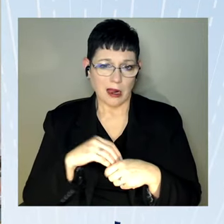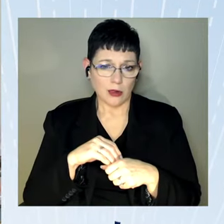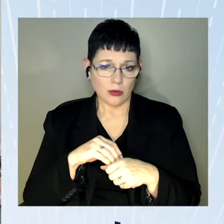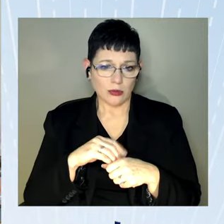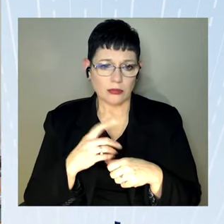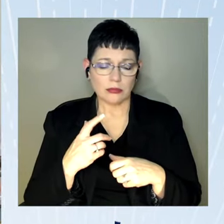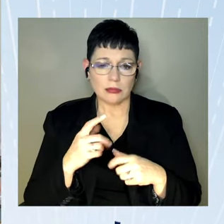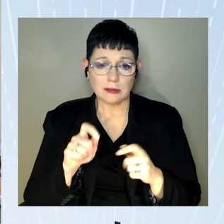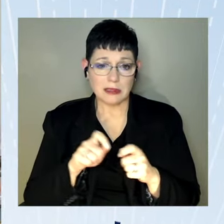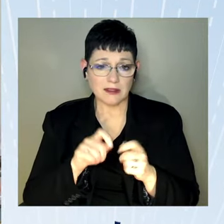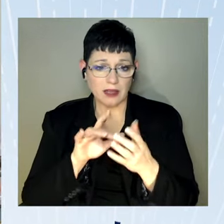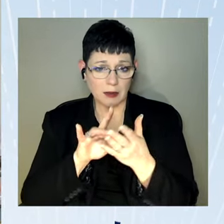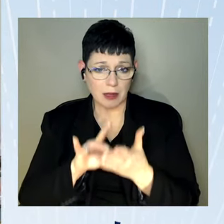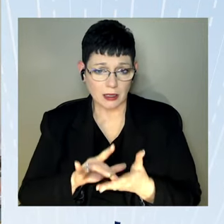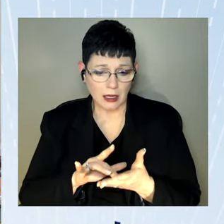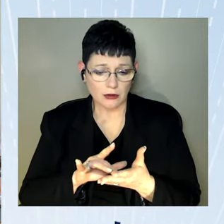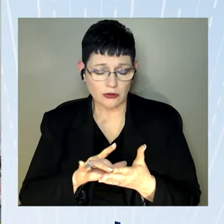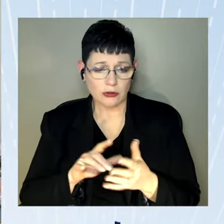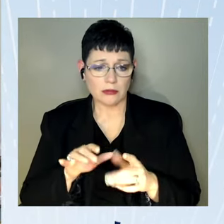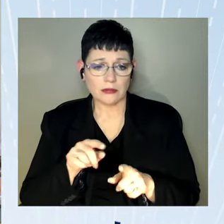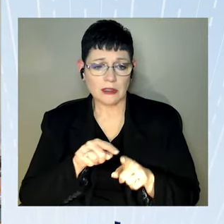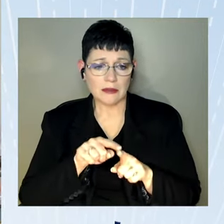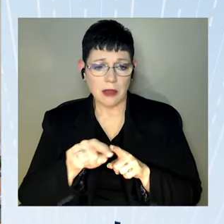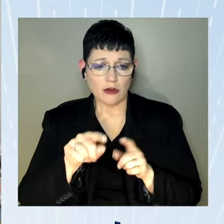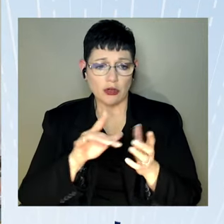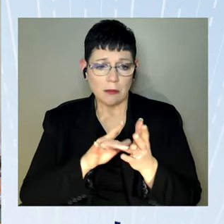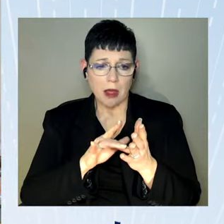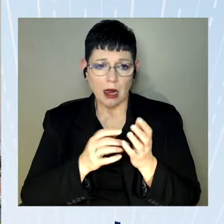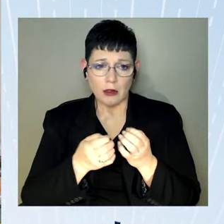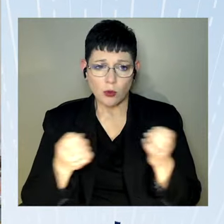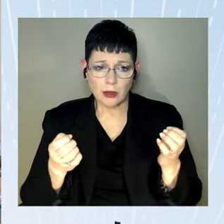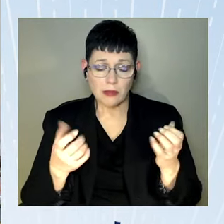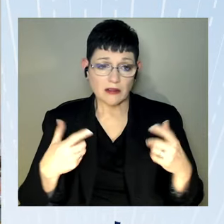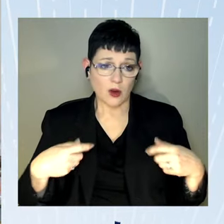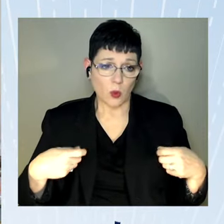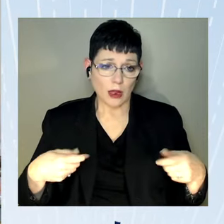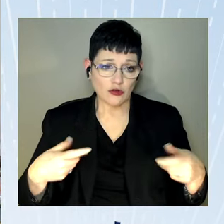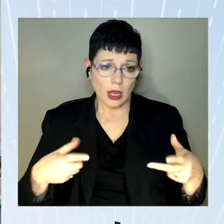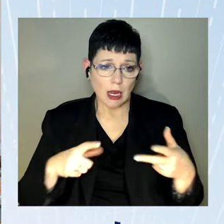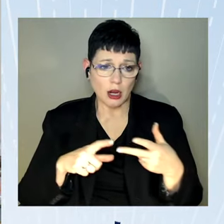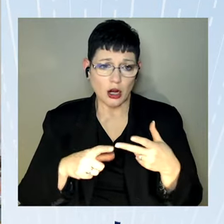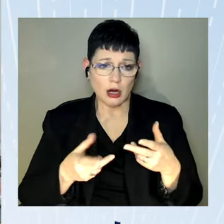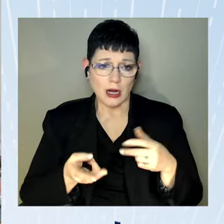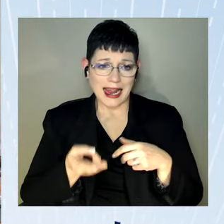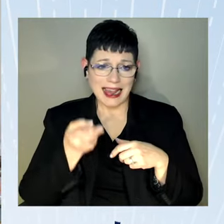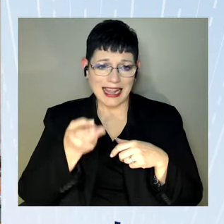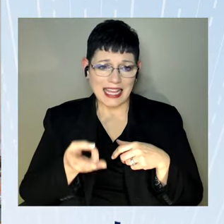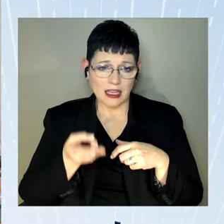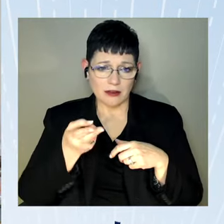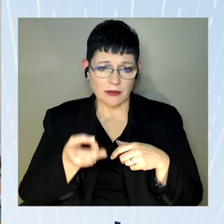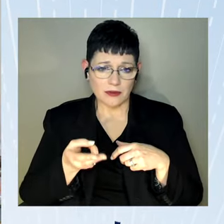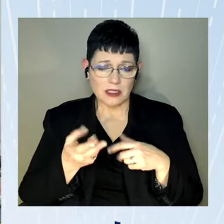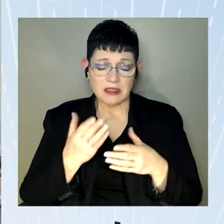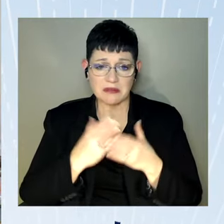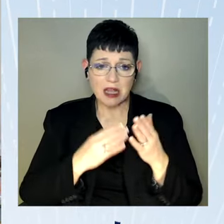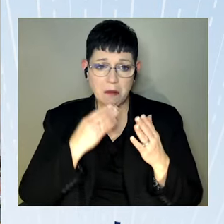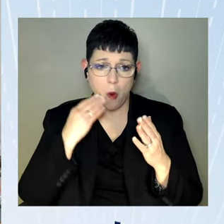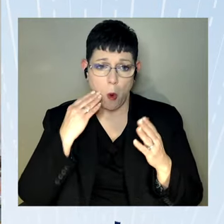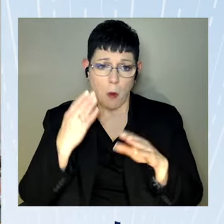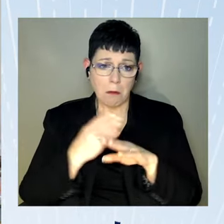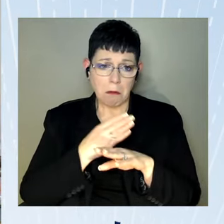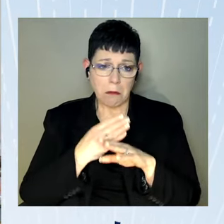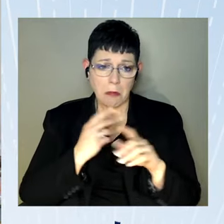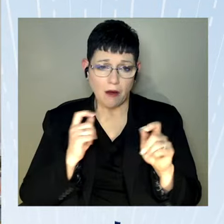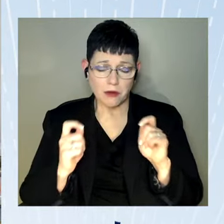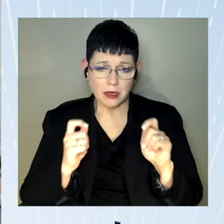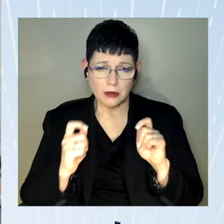medications, specialty medical equipment, such as wheelchairs, lifts, and even home modifications. The